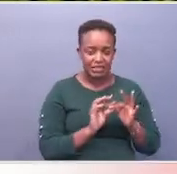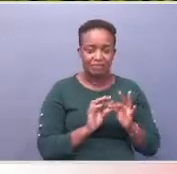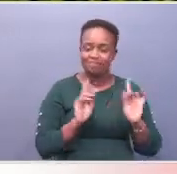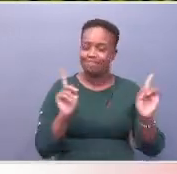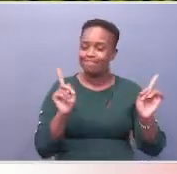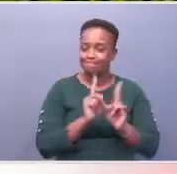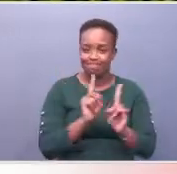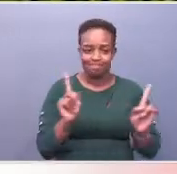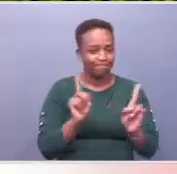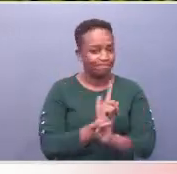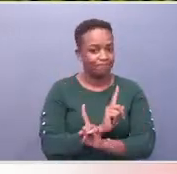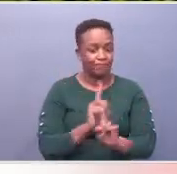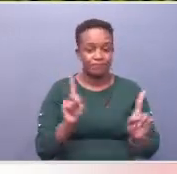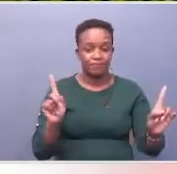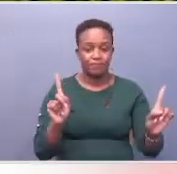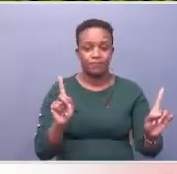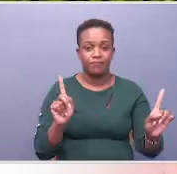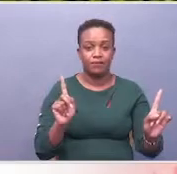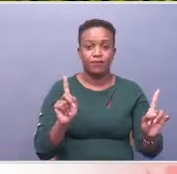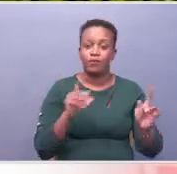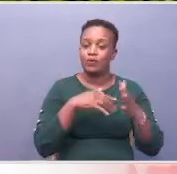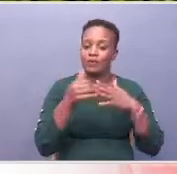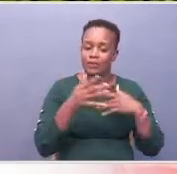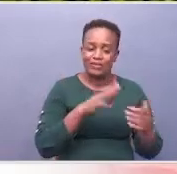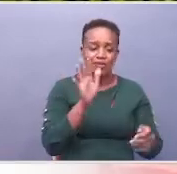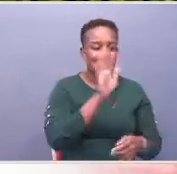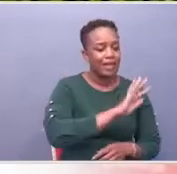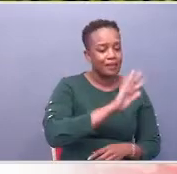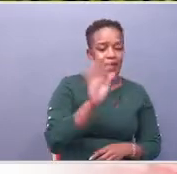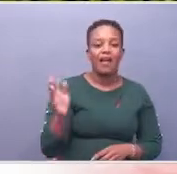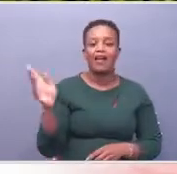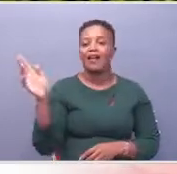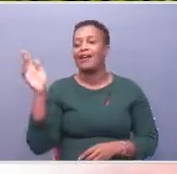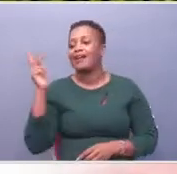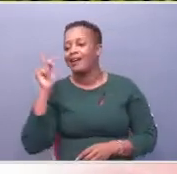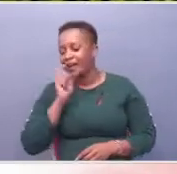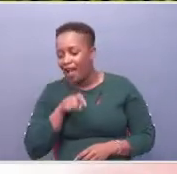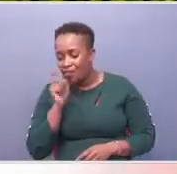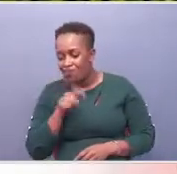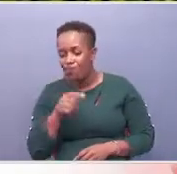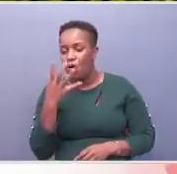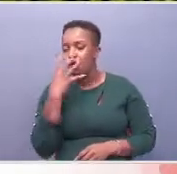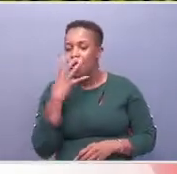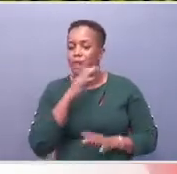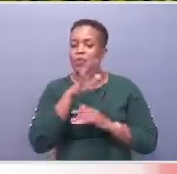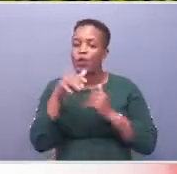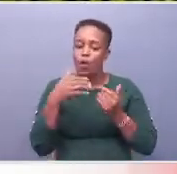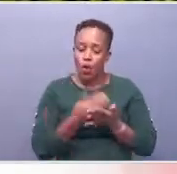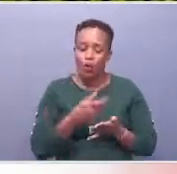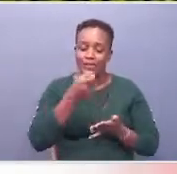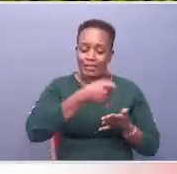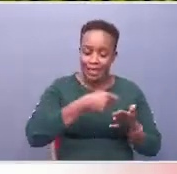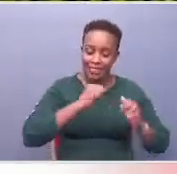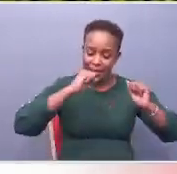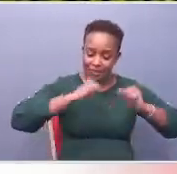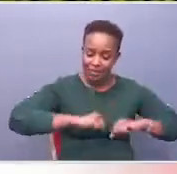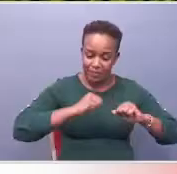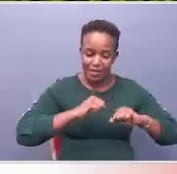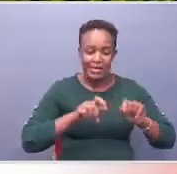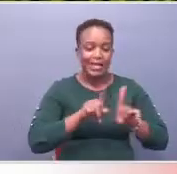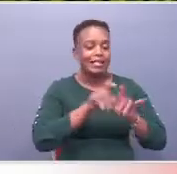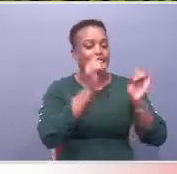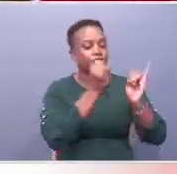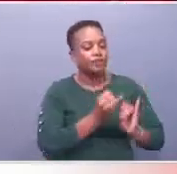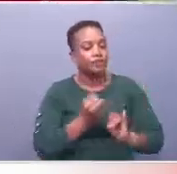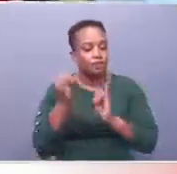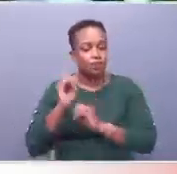So, you know, whether it was Wiper, whether it was KANU, whether it was ODM, they all signed onto that agreement as individual